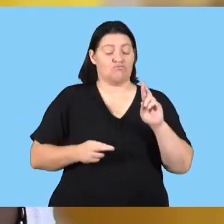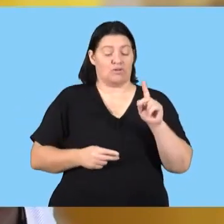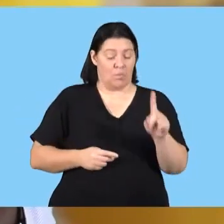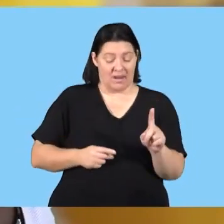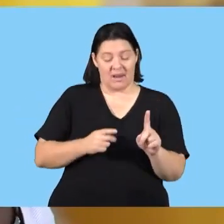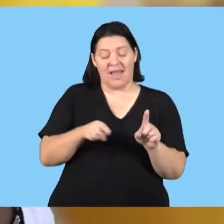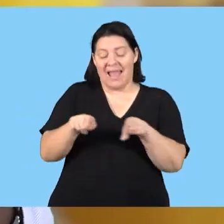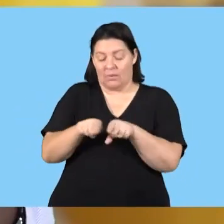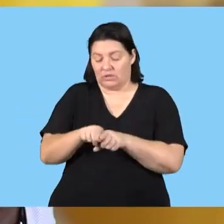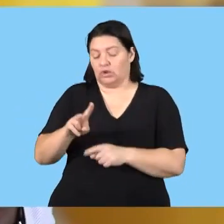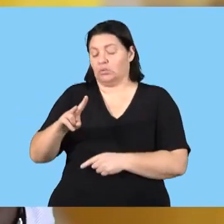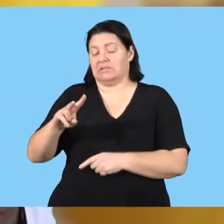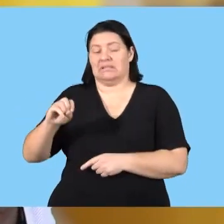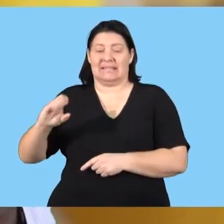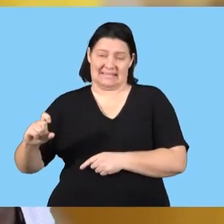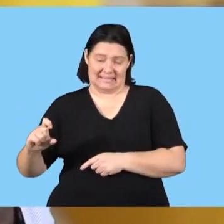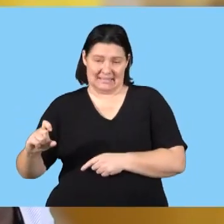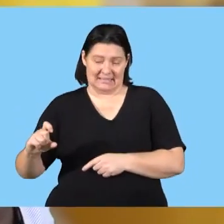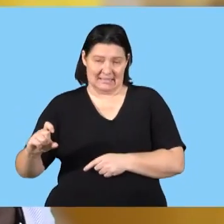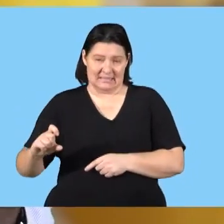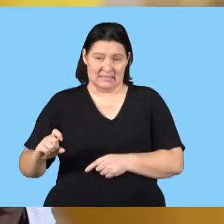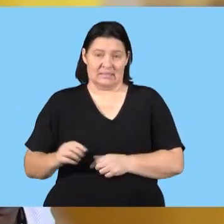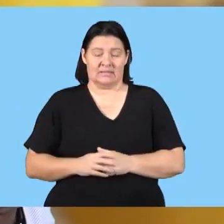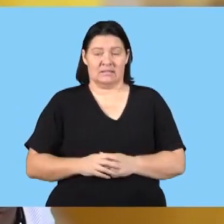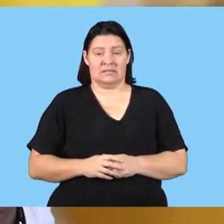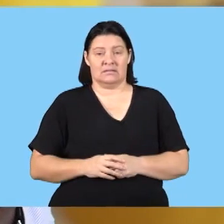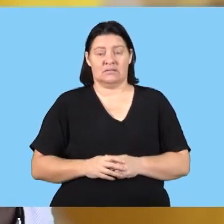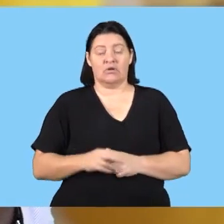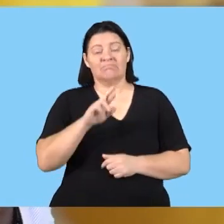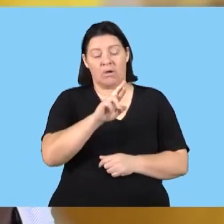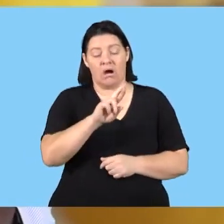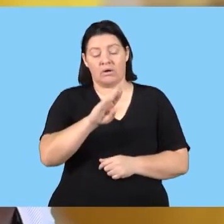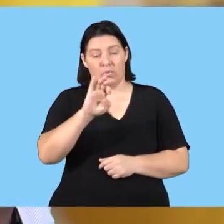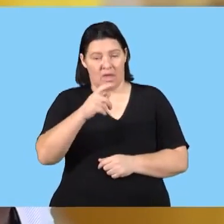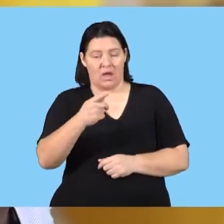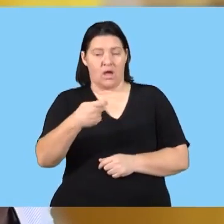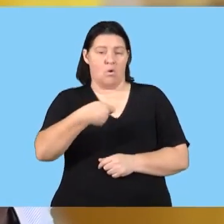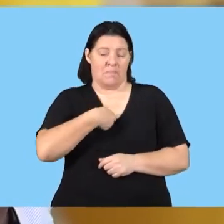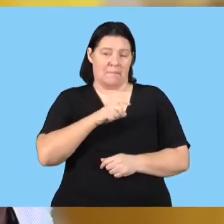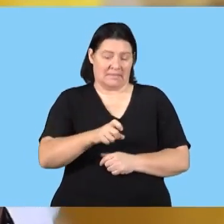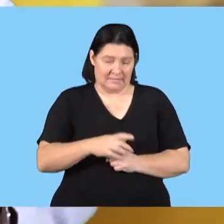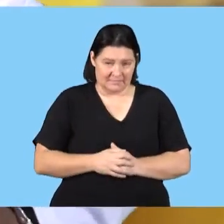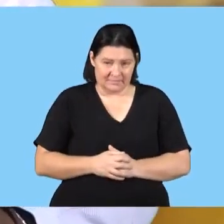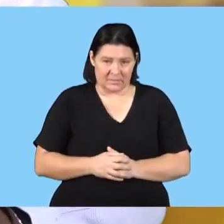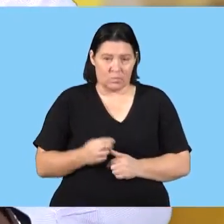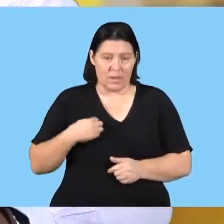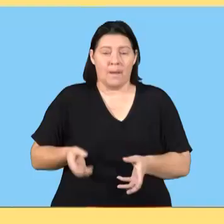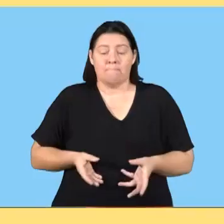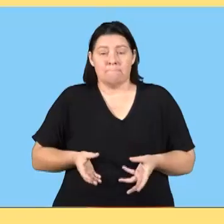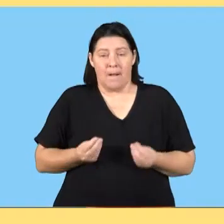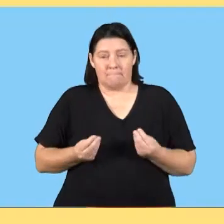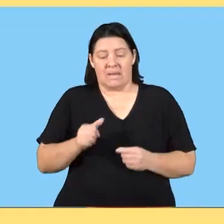So they've agreed to pay 20 cents in the rand of what Arbother was owing. And we have